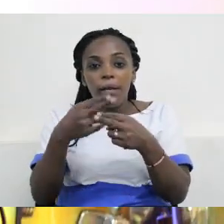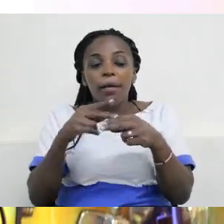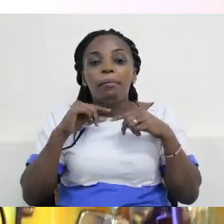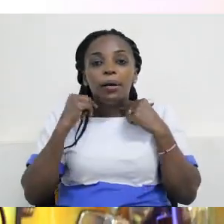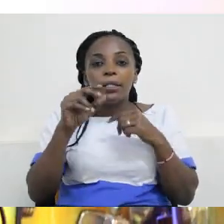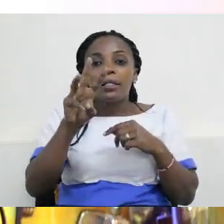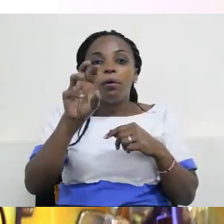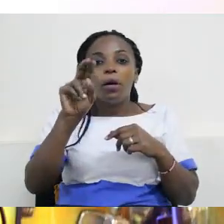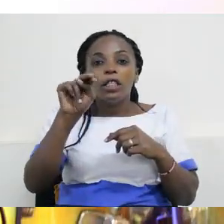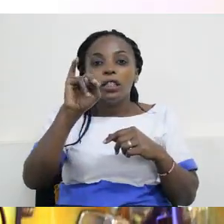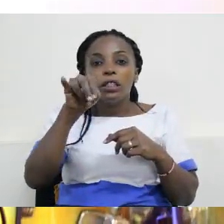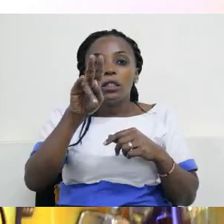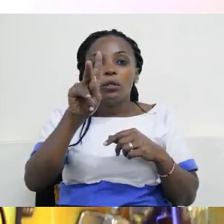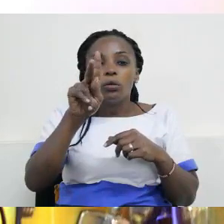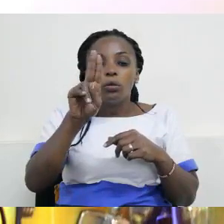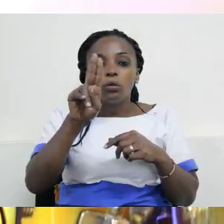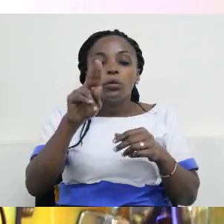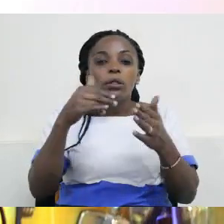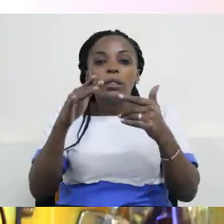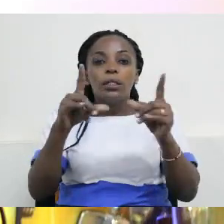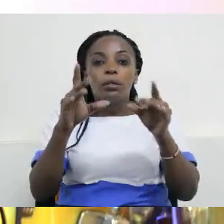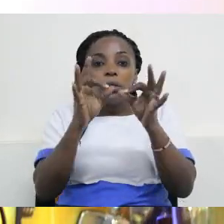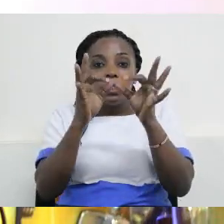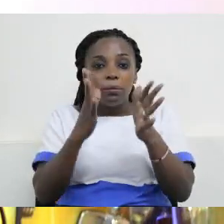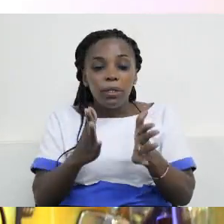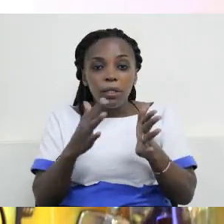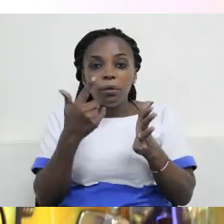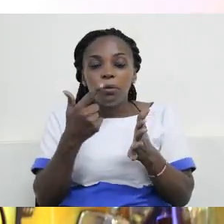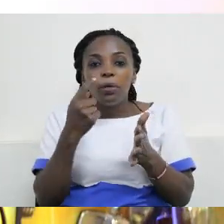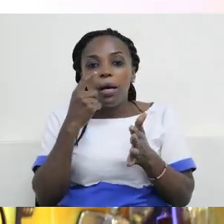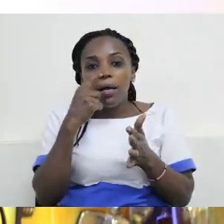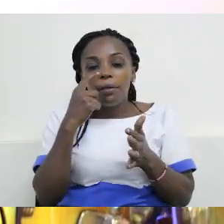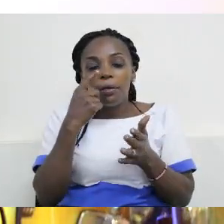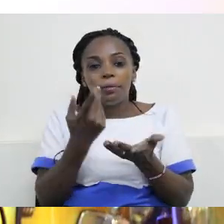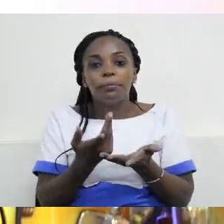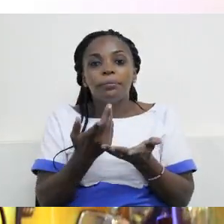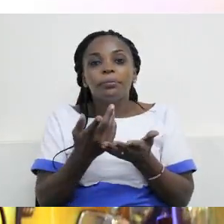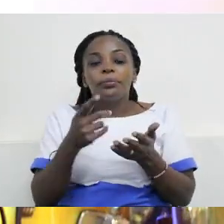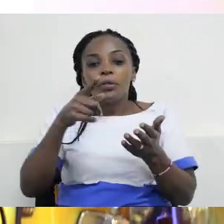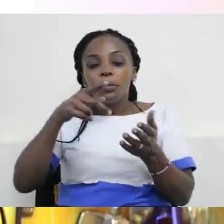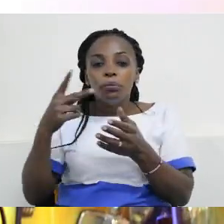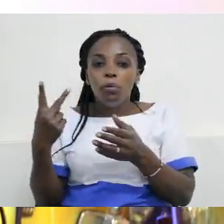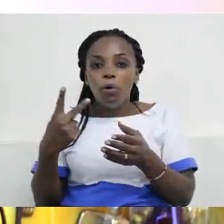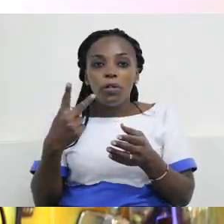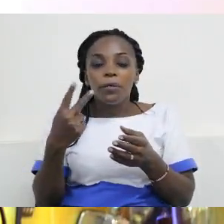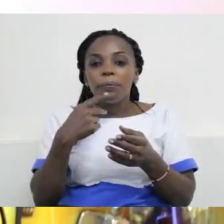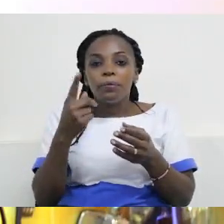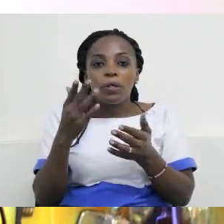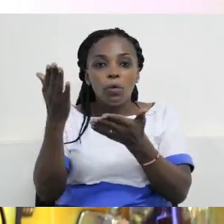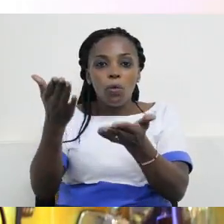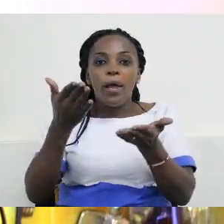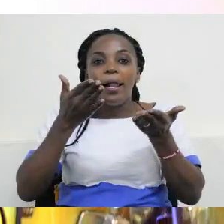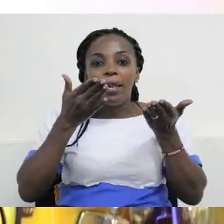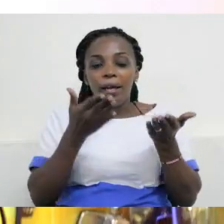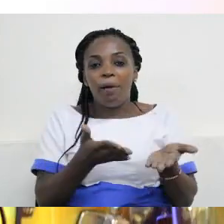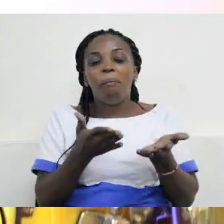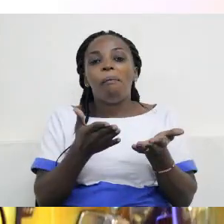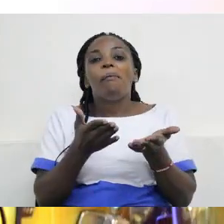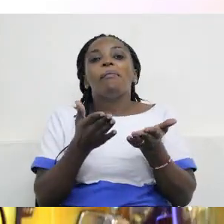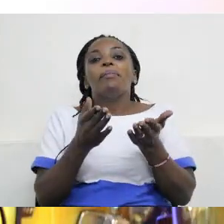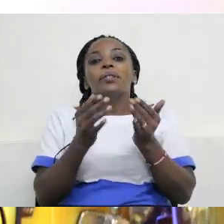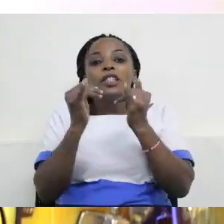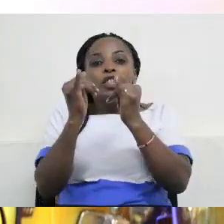Pastor Wanjiku Ndongo, and our sign interpreter for today is Catherine, and we both say a big welcome to